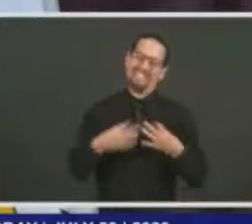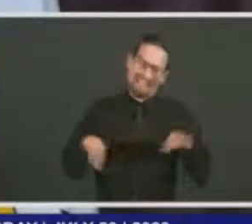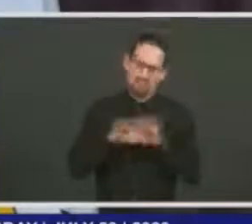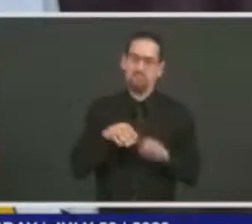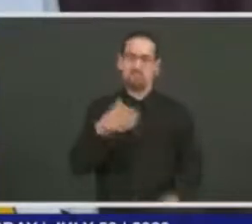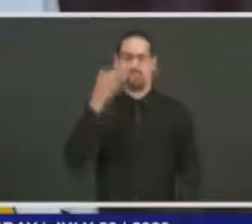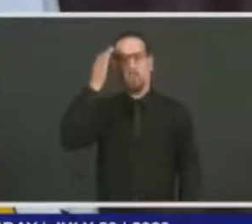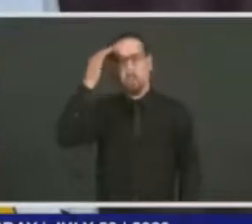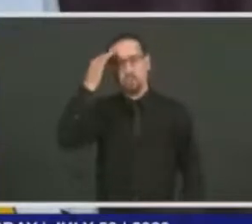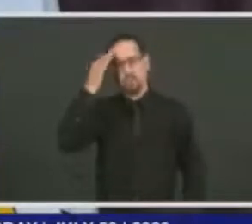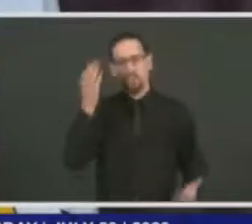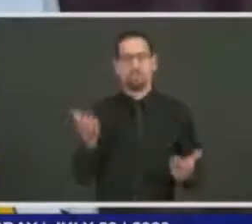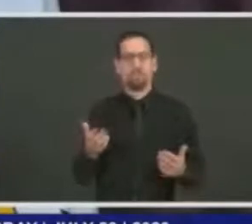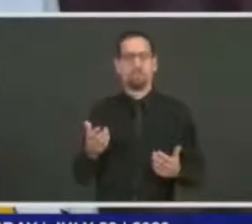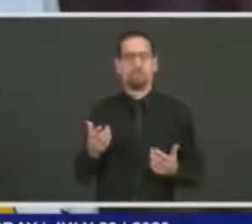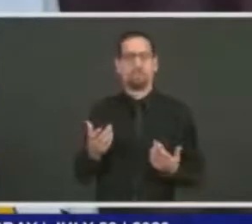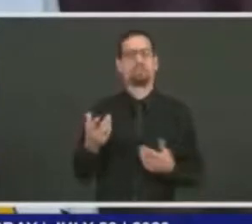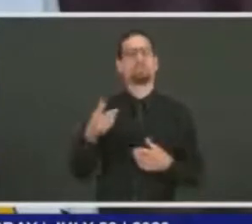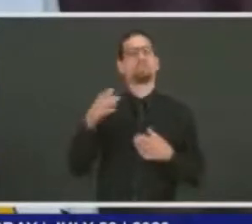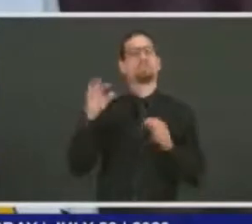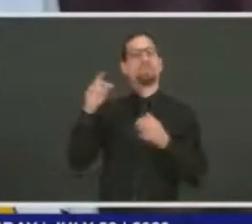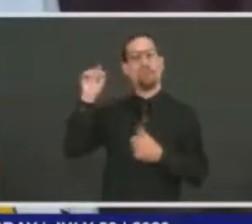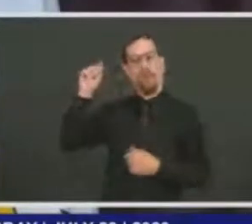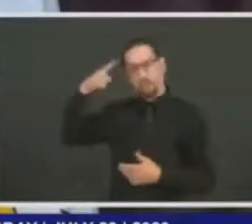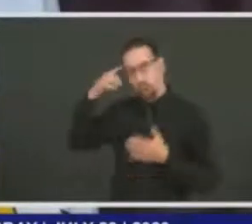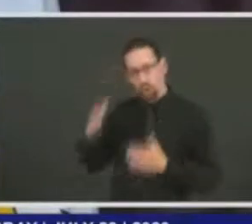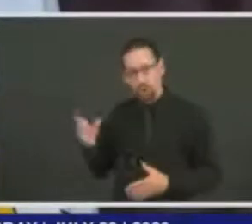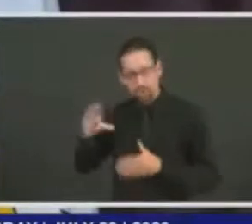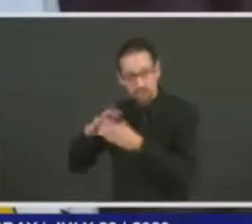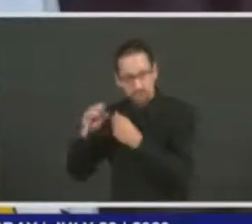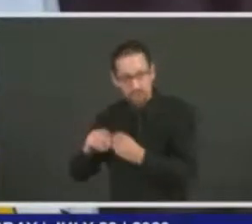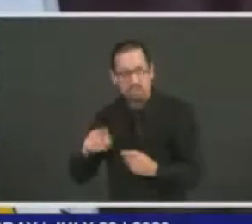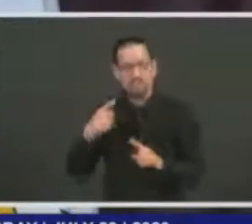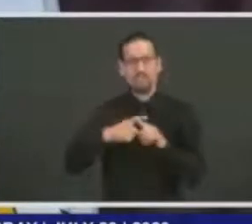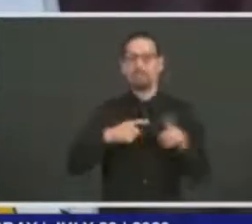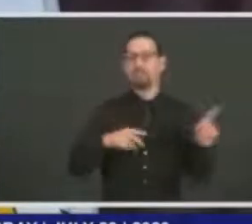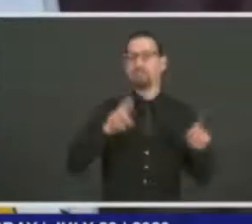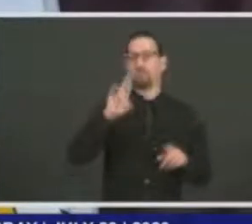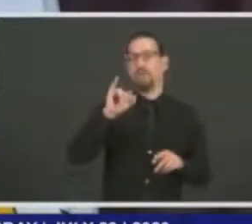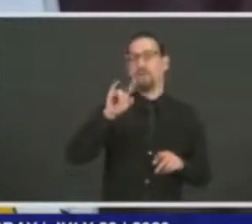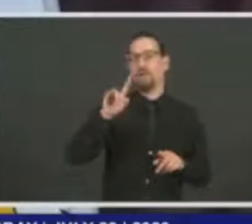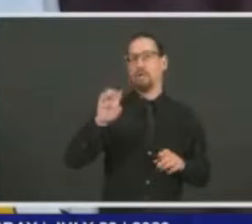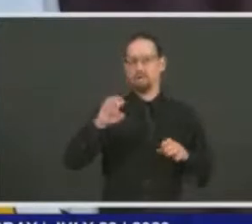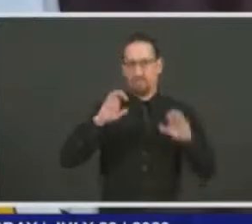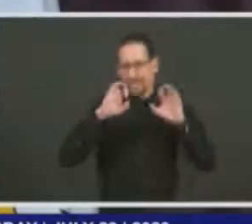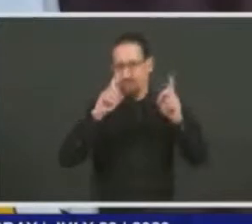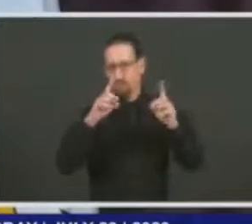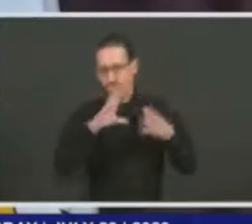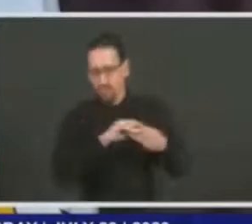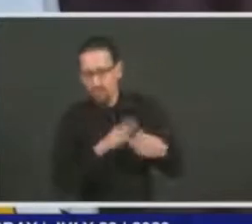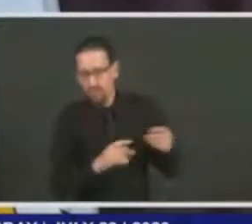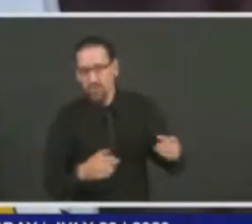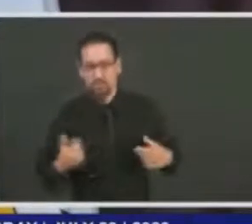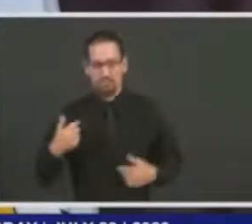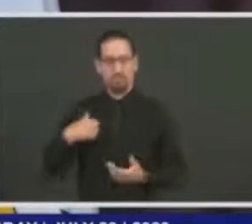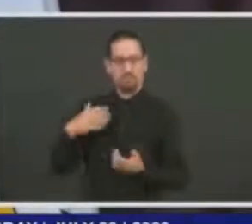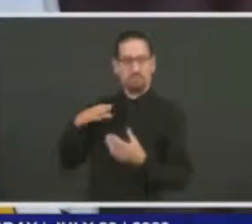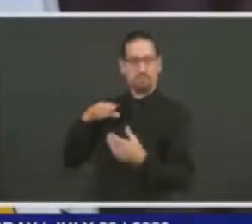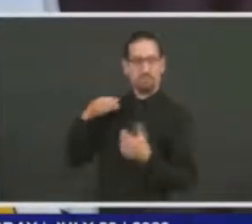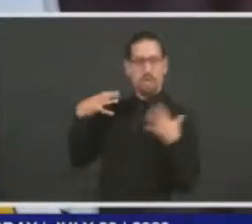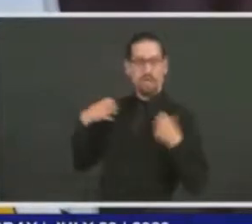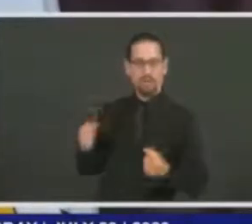being able to reopen the economy safely and to get children and people back into school and